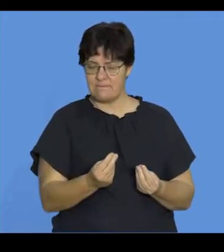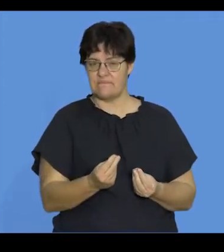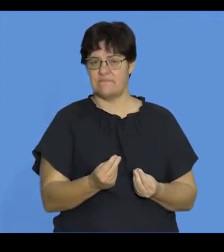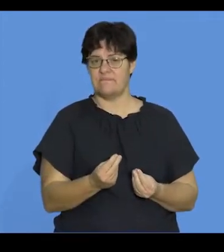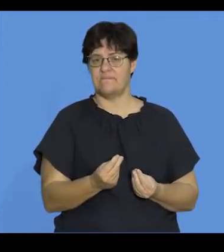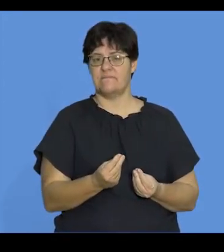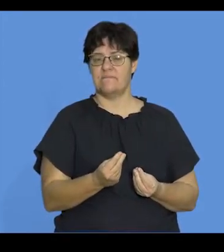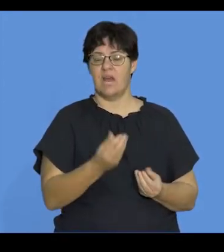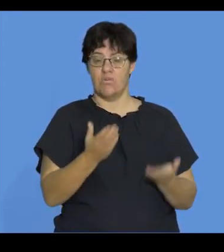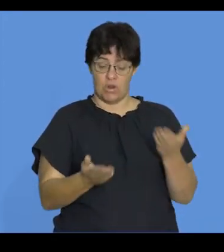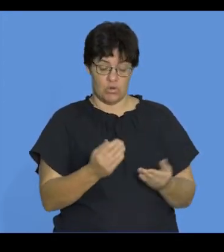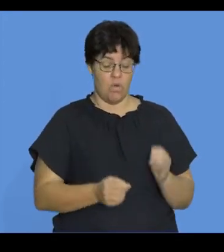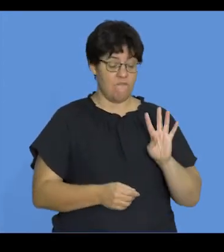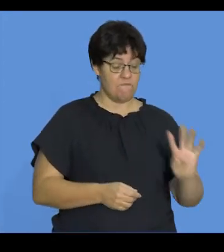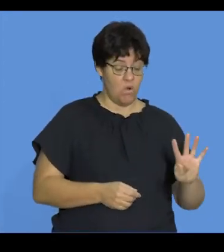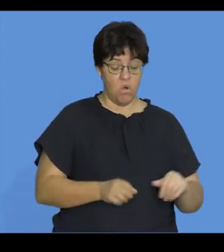of